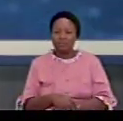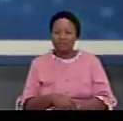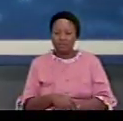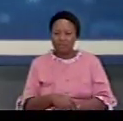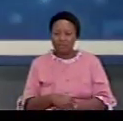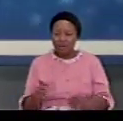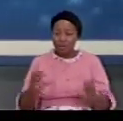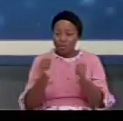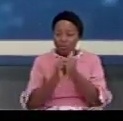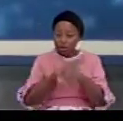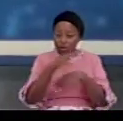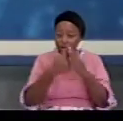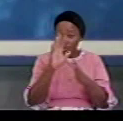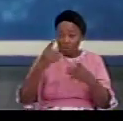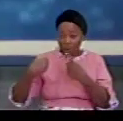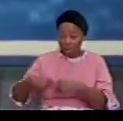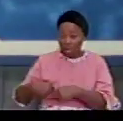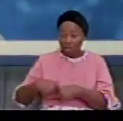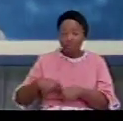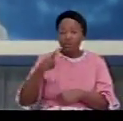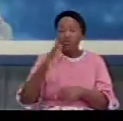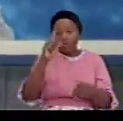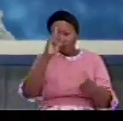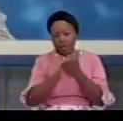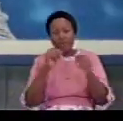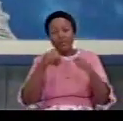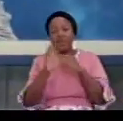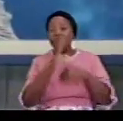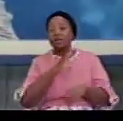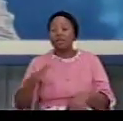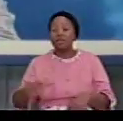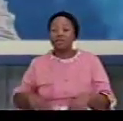With all your heart, you believe in Christ.